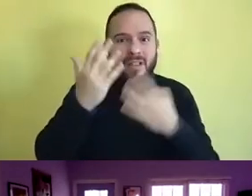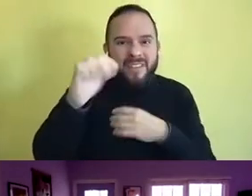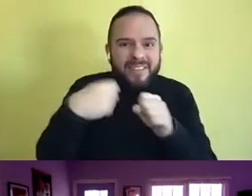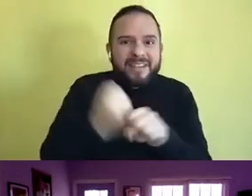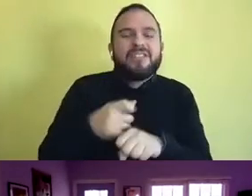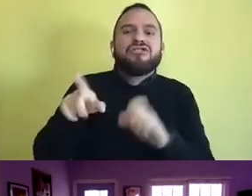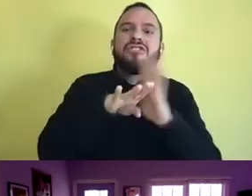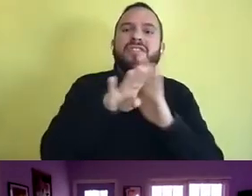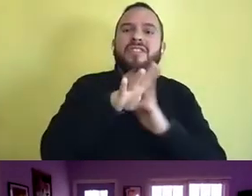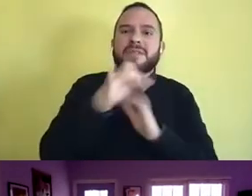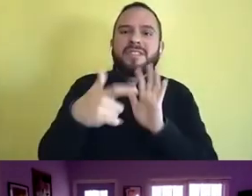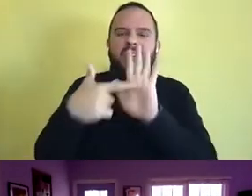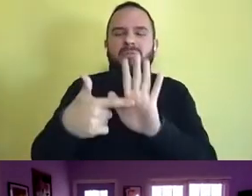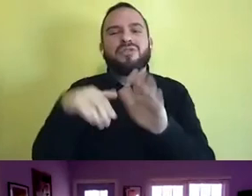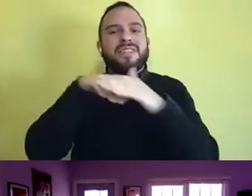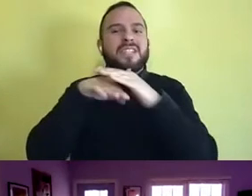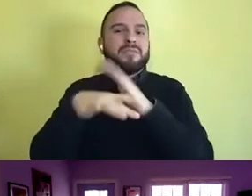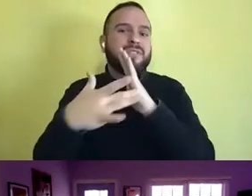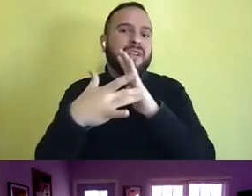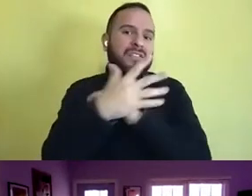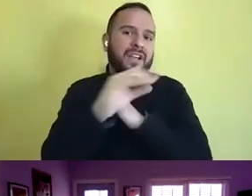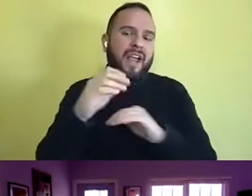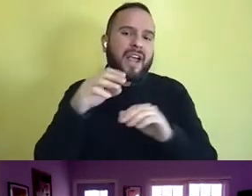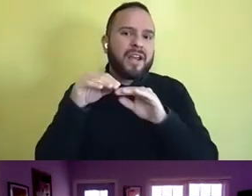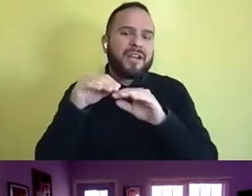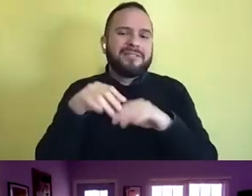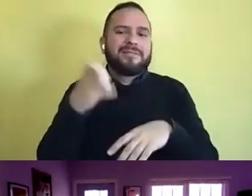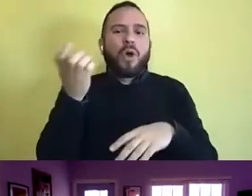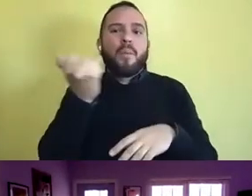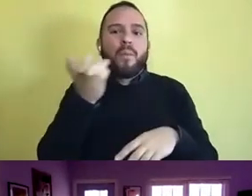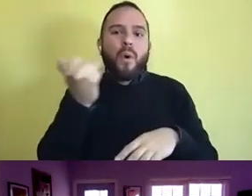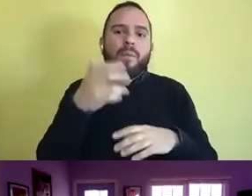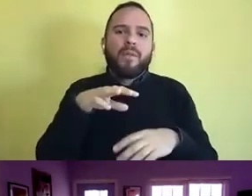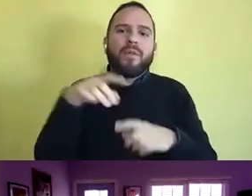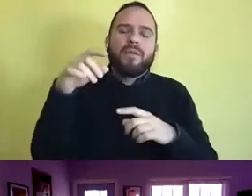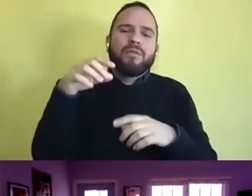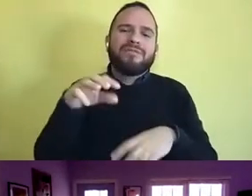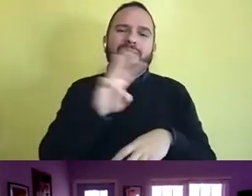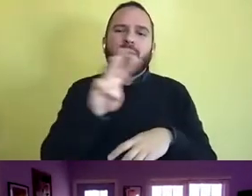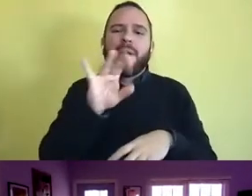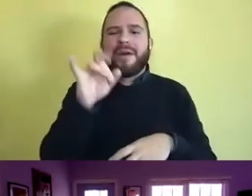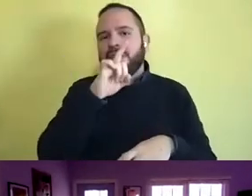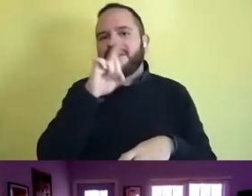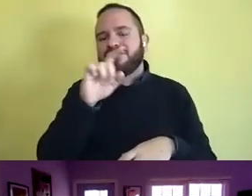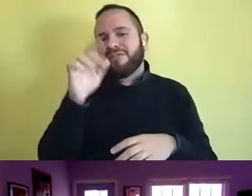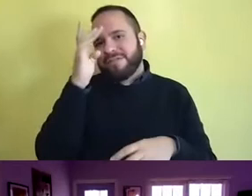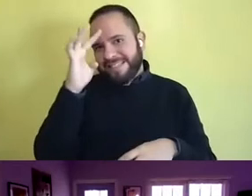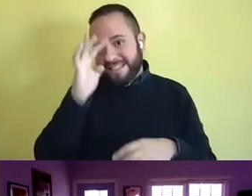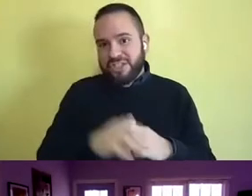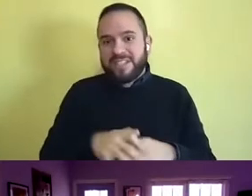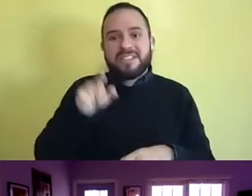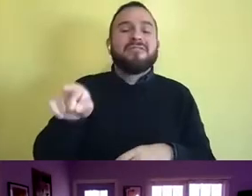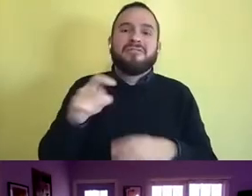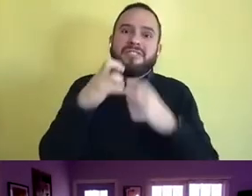demonstrating accessible technology in mobile, web, and artificial intelligence. Heather Dowdy is passionate about connecting